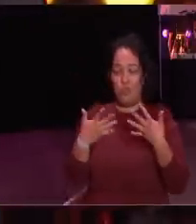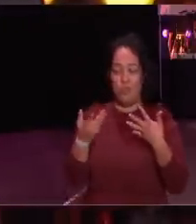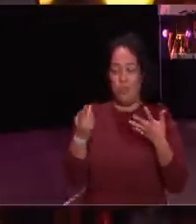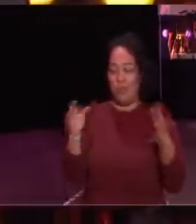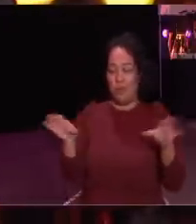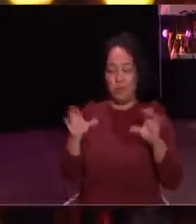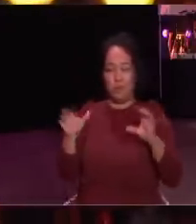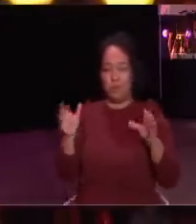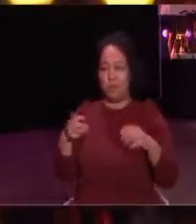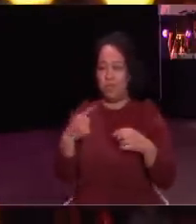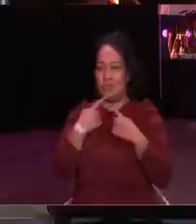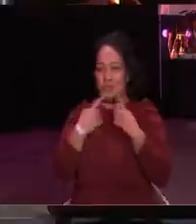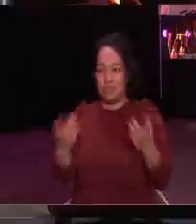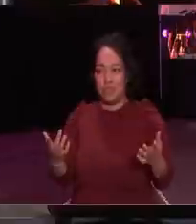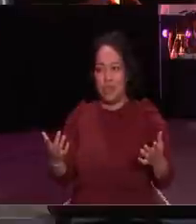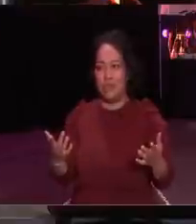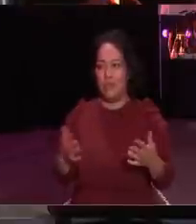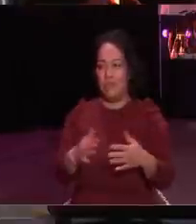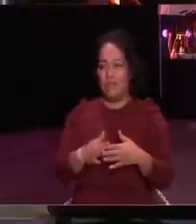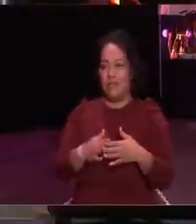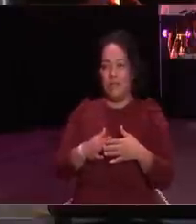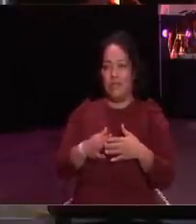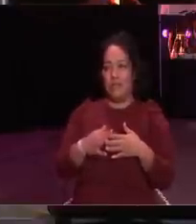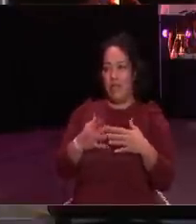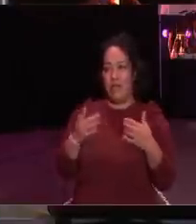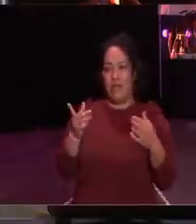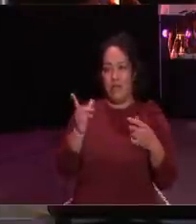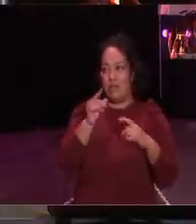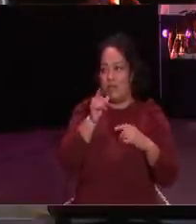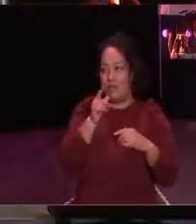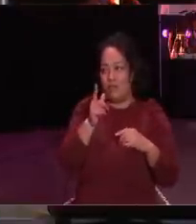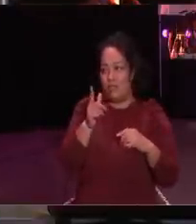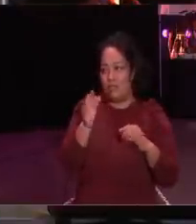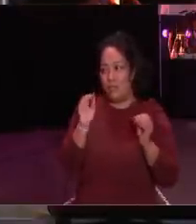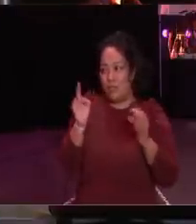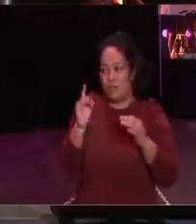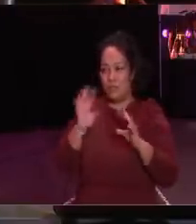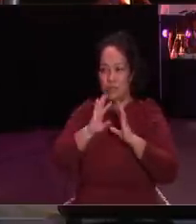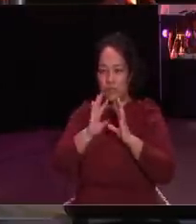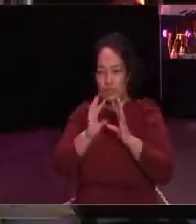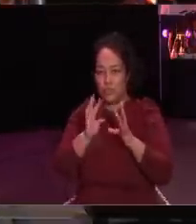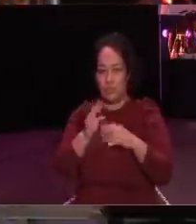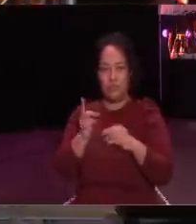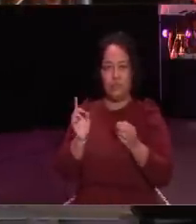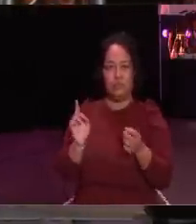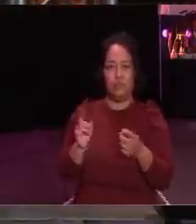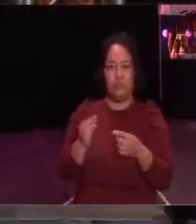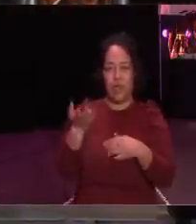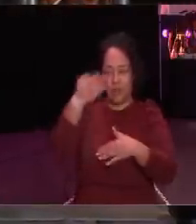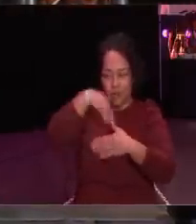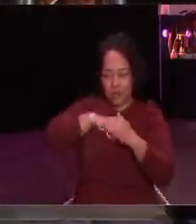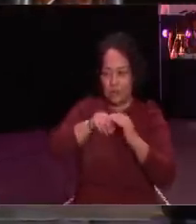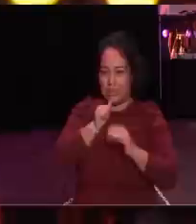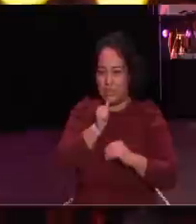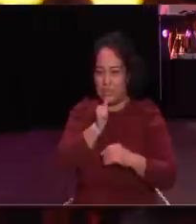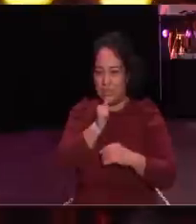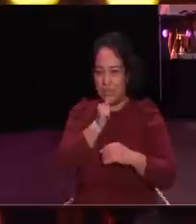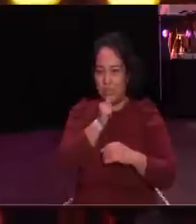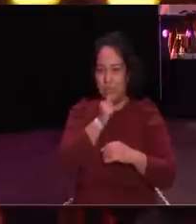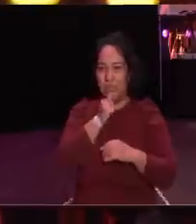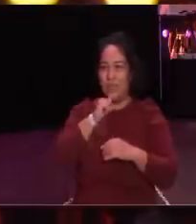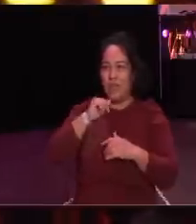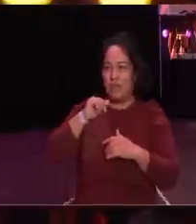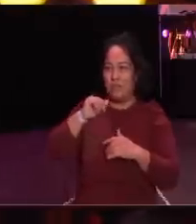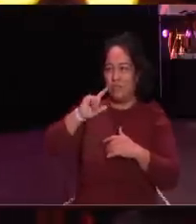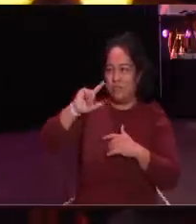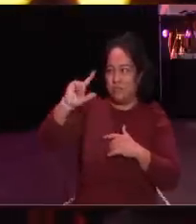don't know what else to cuando say, ya no tengo más con quién when hablar, I don't have who else to talk to, me voy a los secretos de Dios, I go into that secret place y entro a la